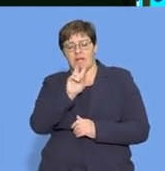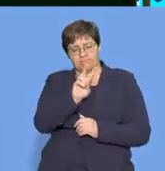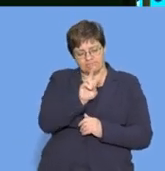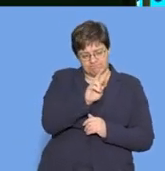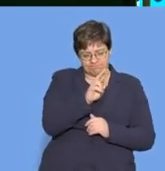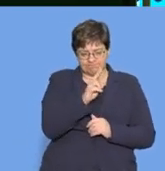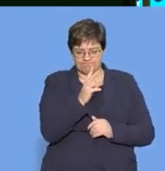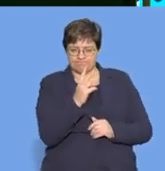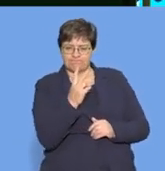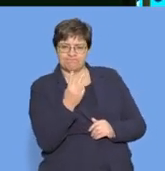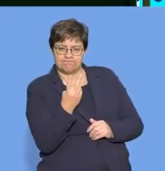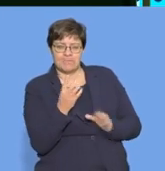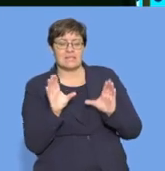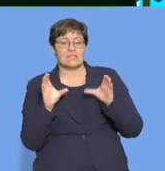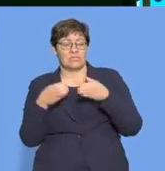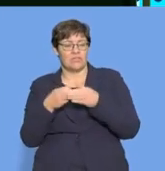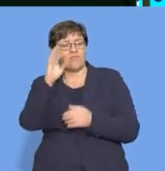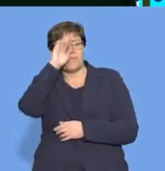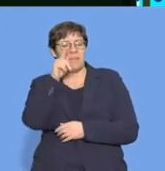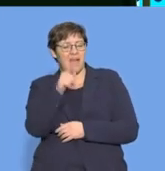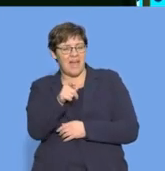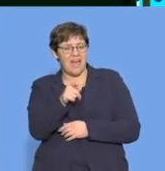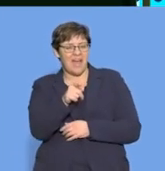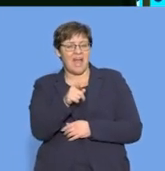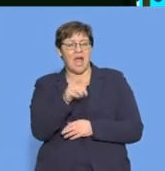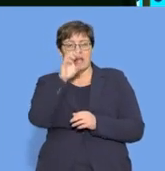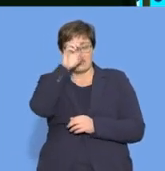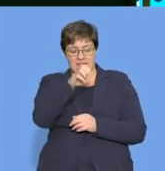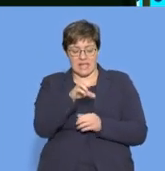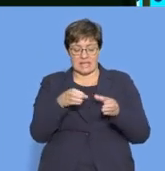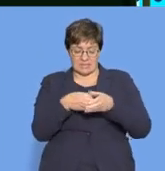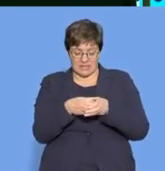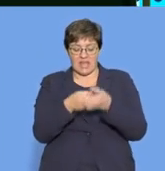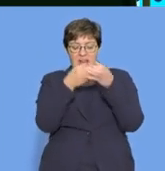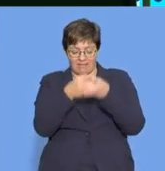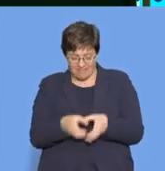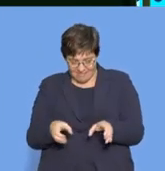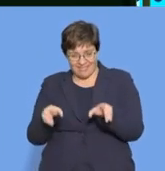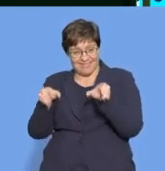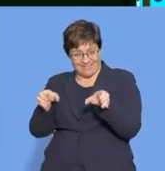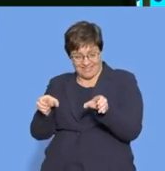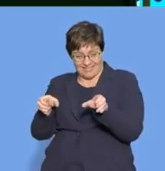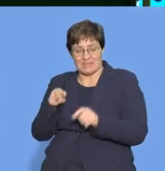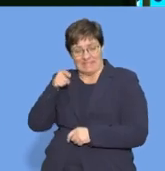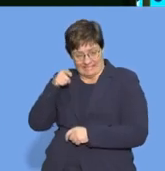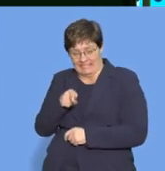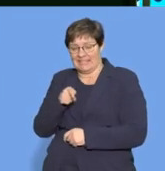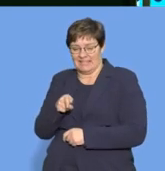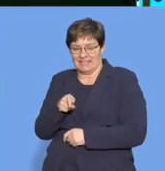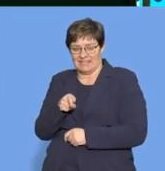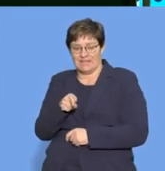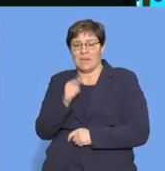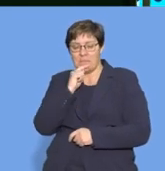as a transitional species. And remember when we spoke earlier about transitional species, we said that